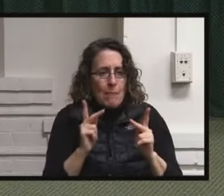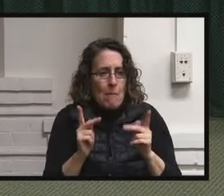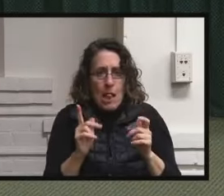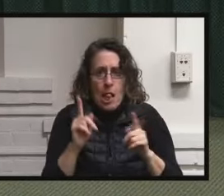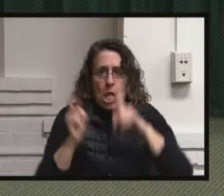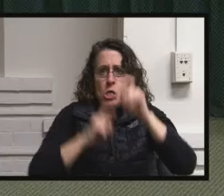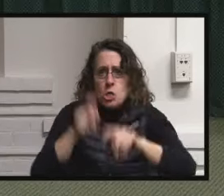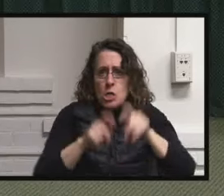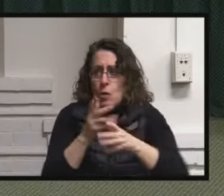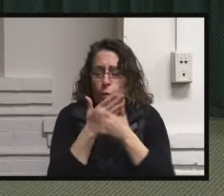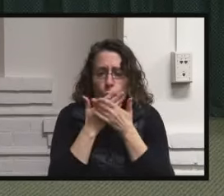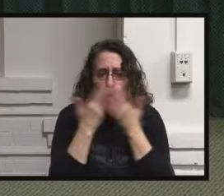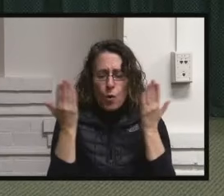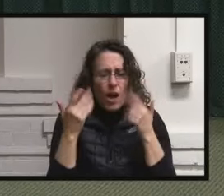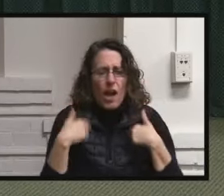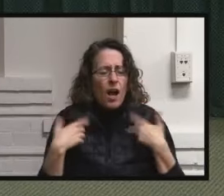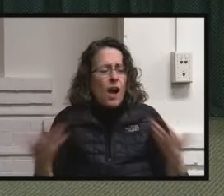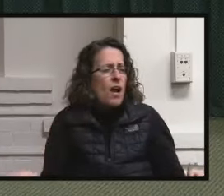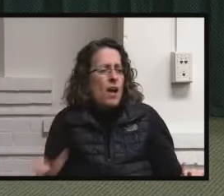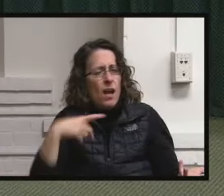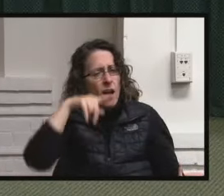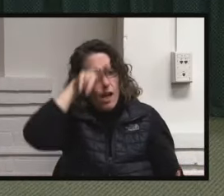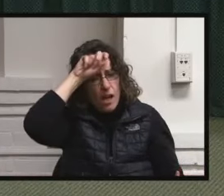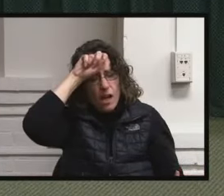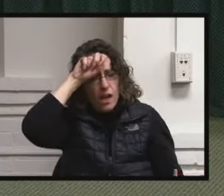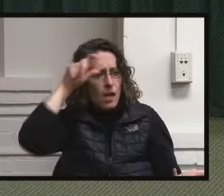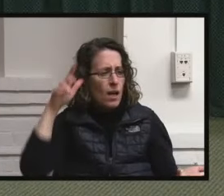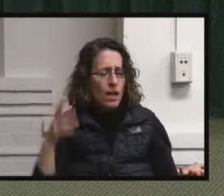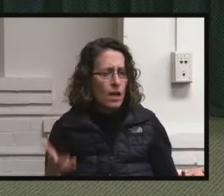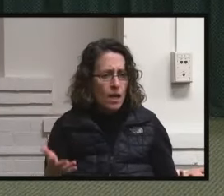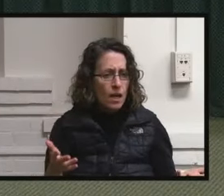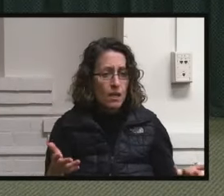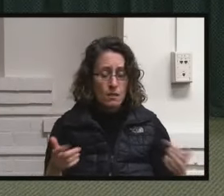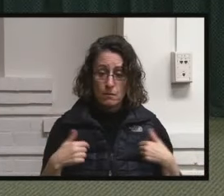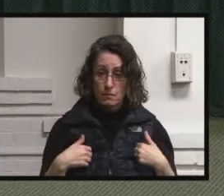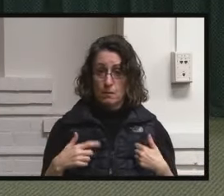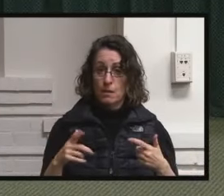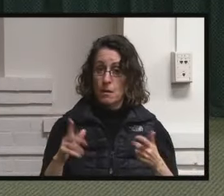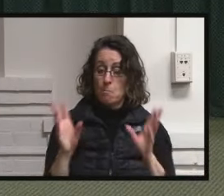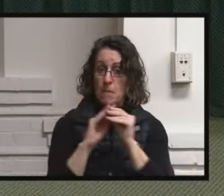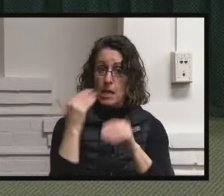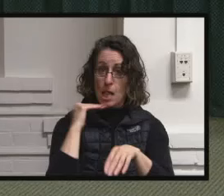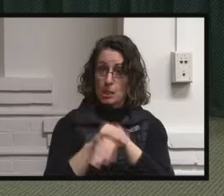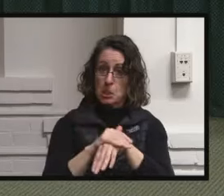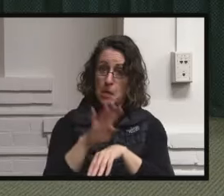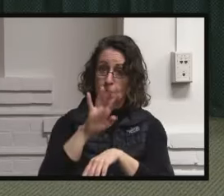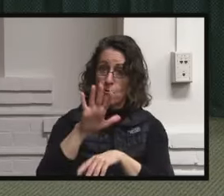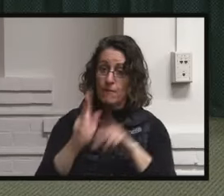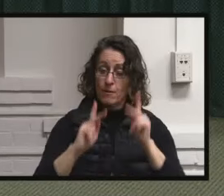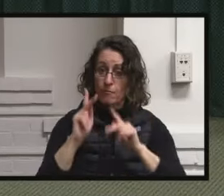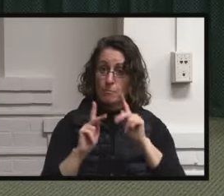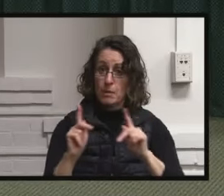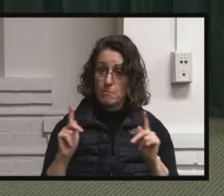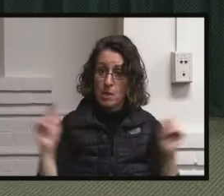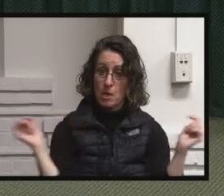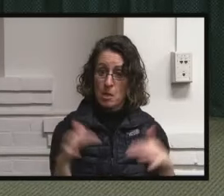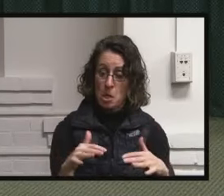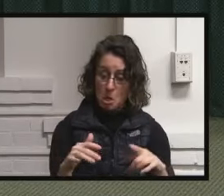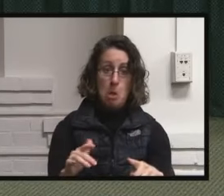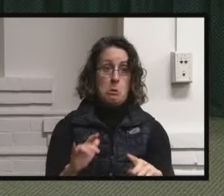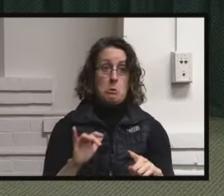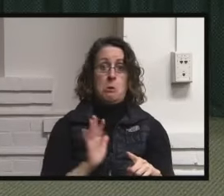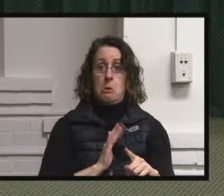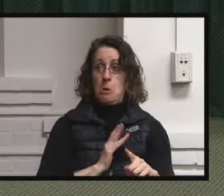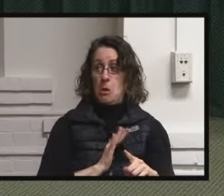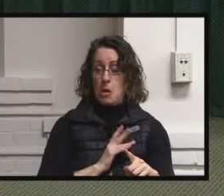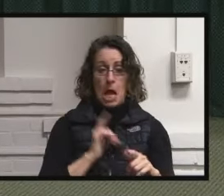really does. And to only have, I was surprised with the 45 people that showed up for the meeting. So I was happy with that because I